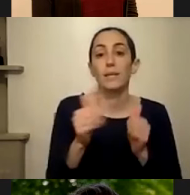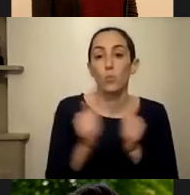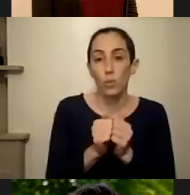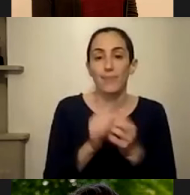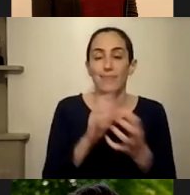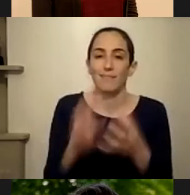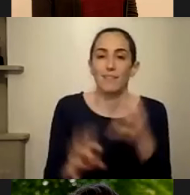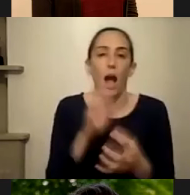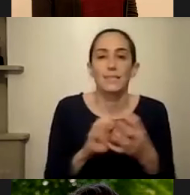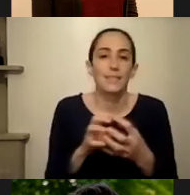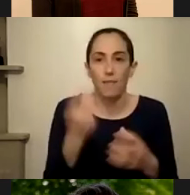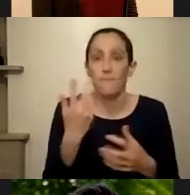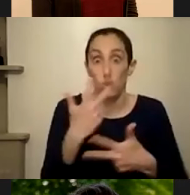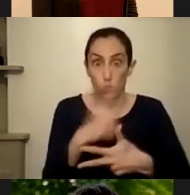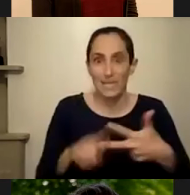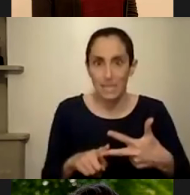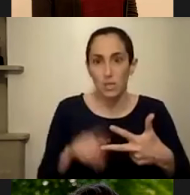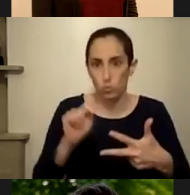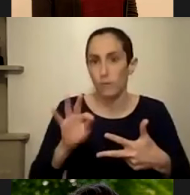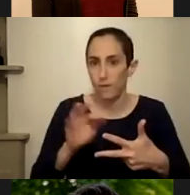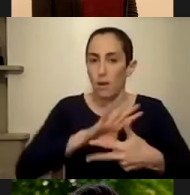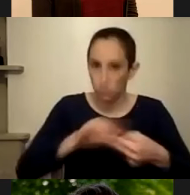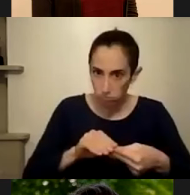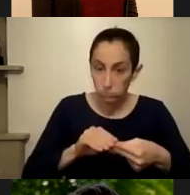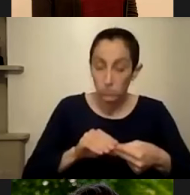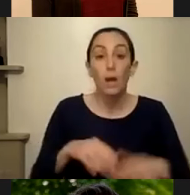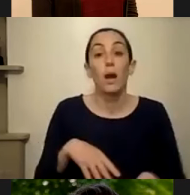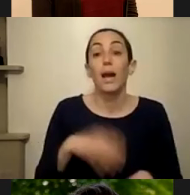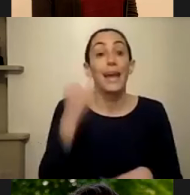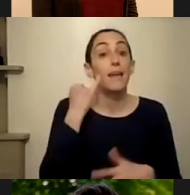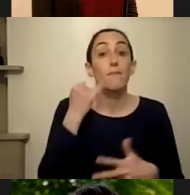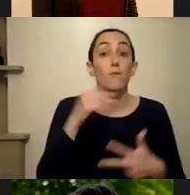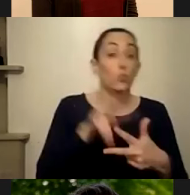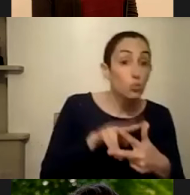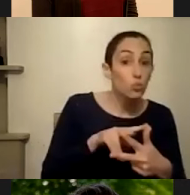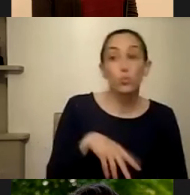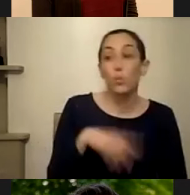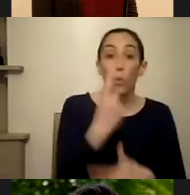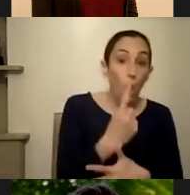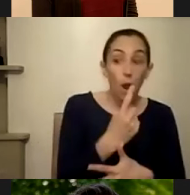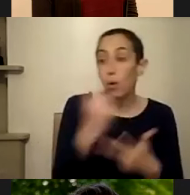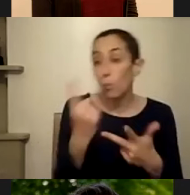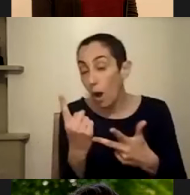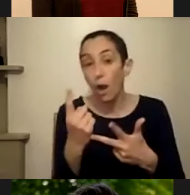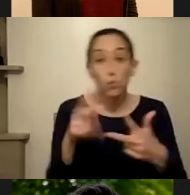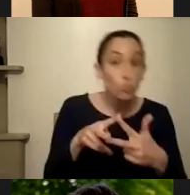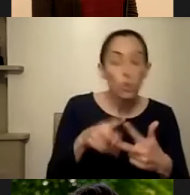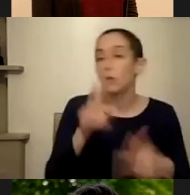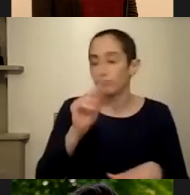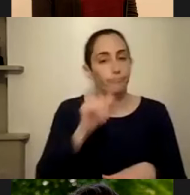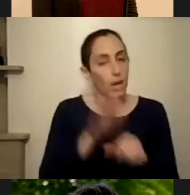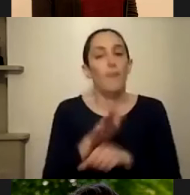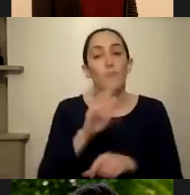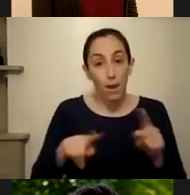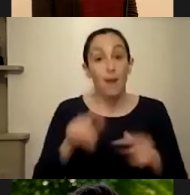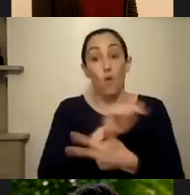the three transcriptional factors, not individually or in pairs, we can see single mirror glial